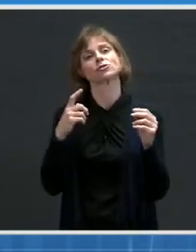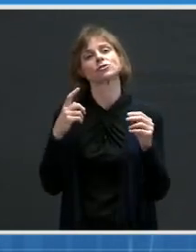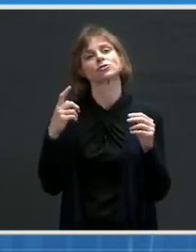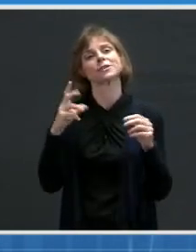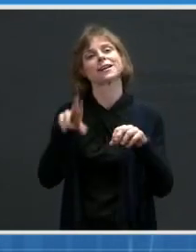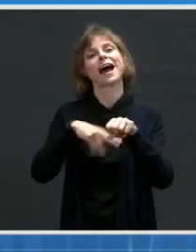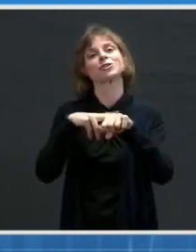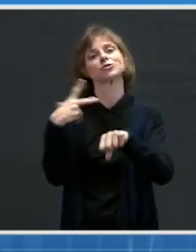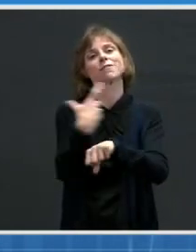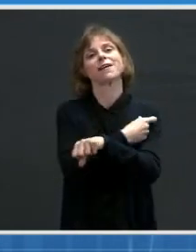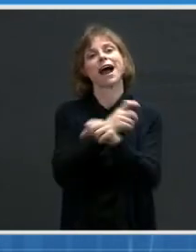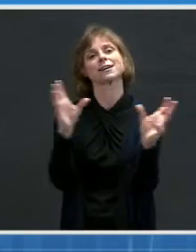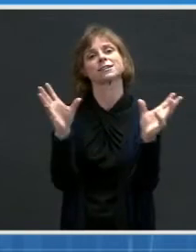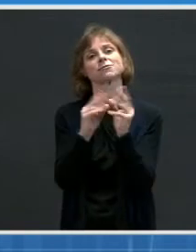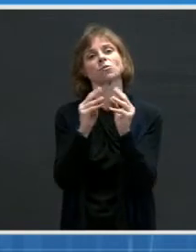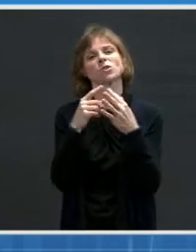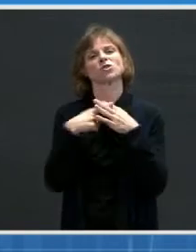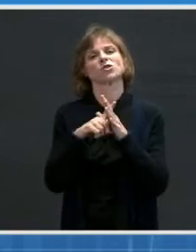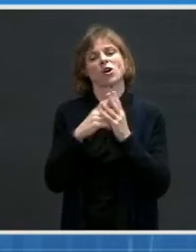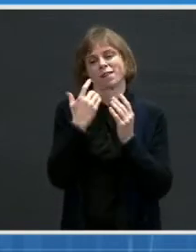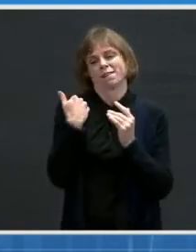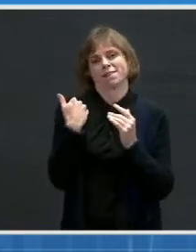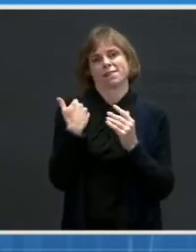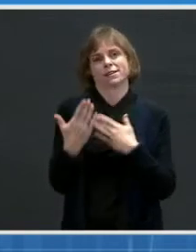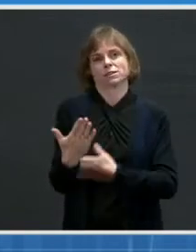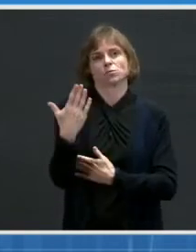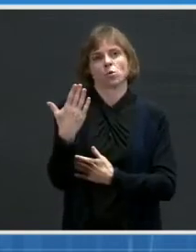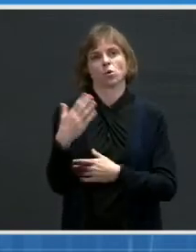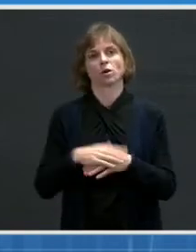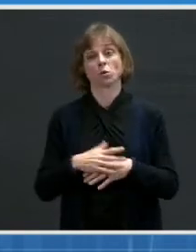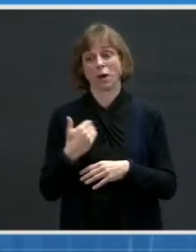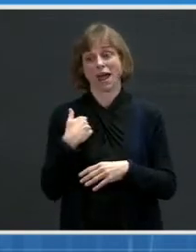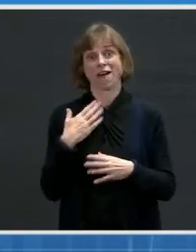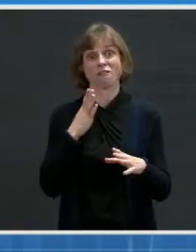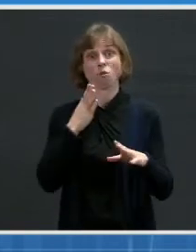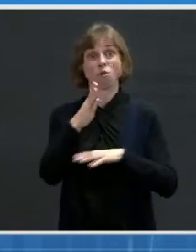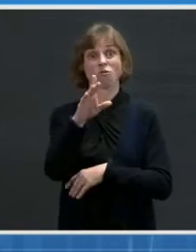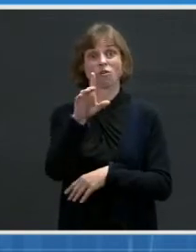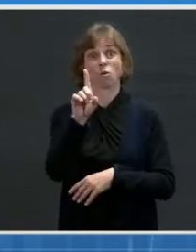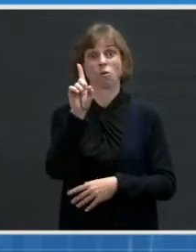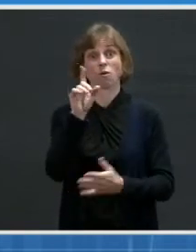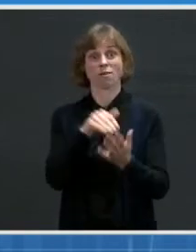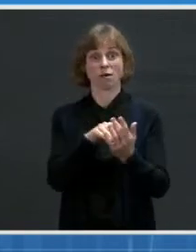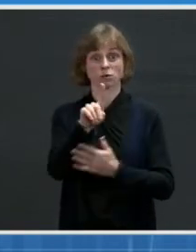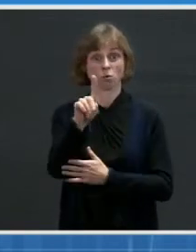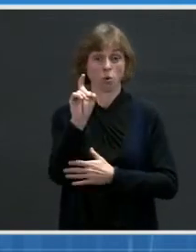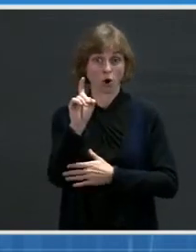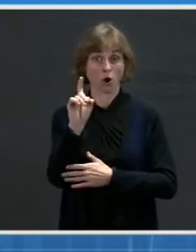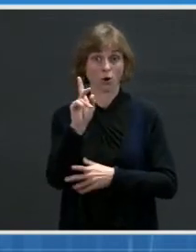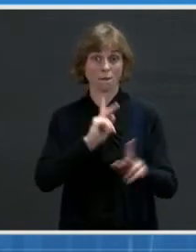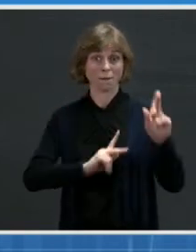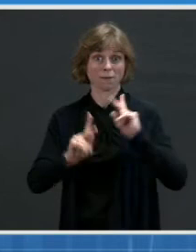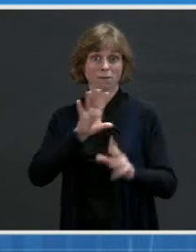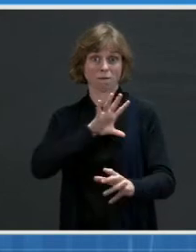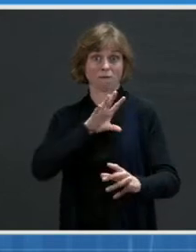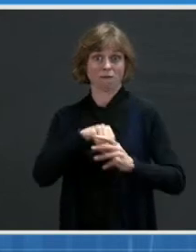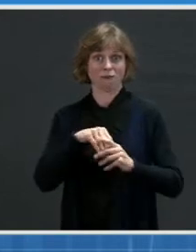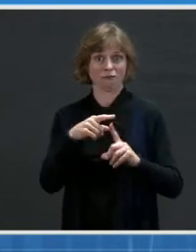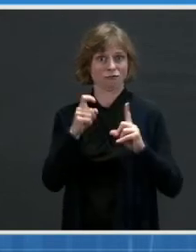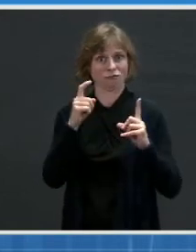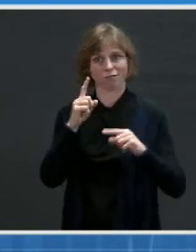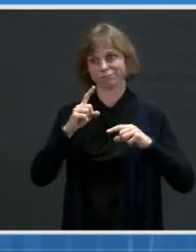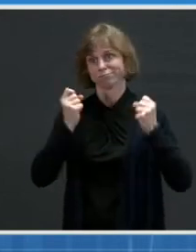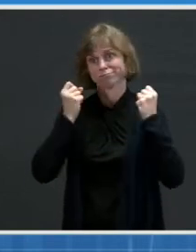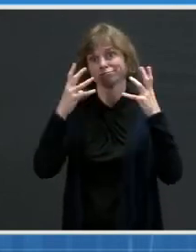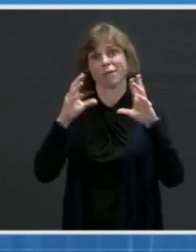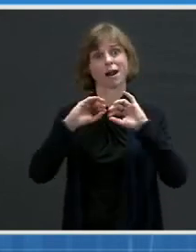I'm excited to share that we have over 11,000 participants from 6,000 organizations across all 50